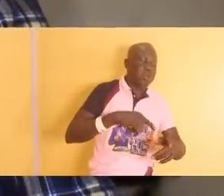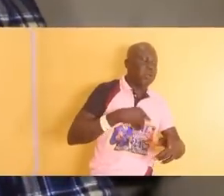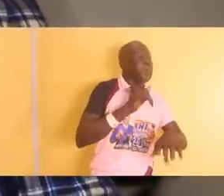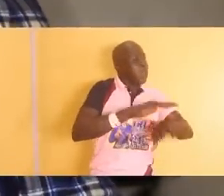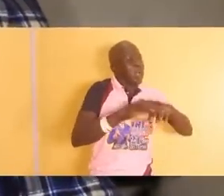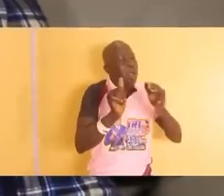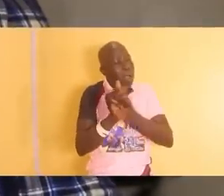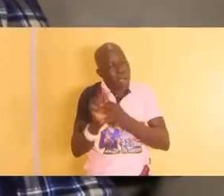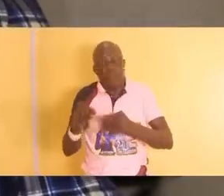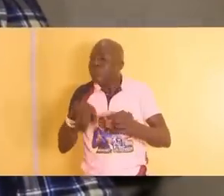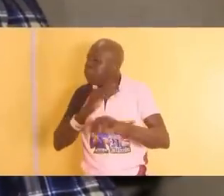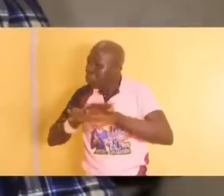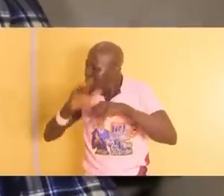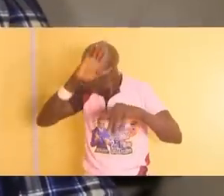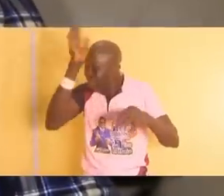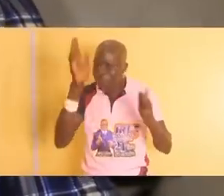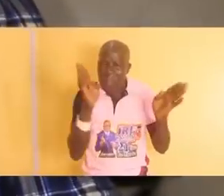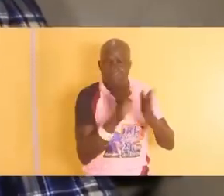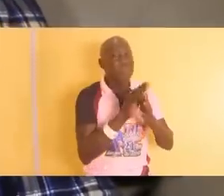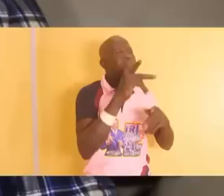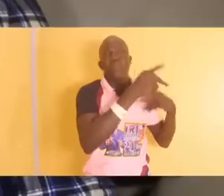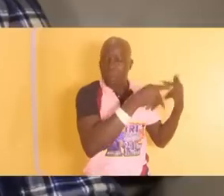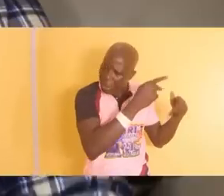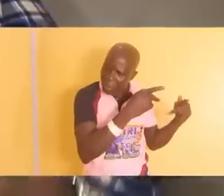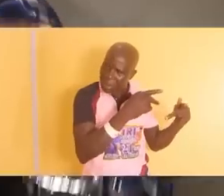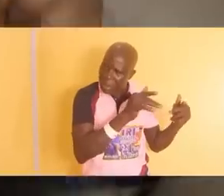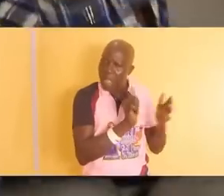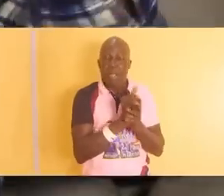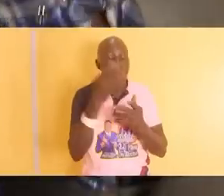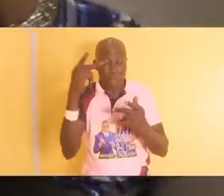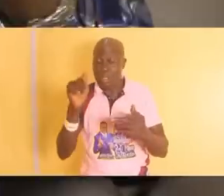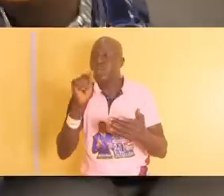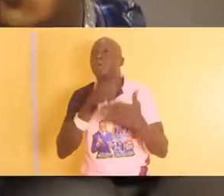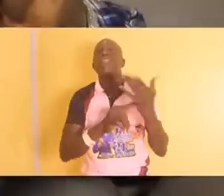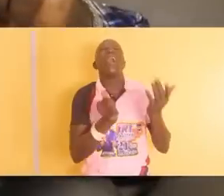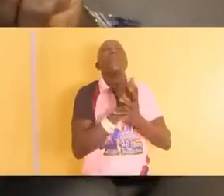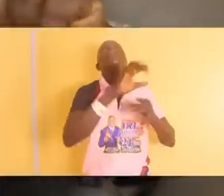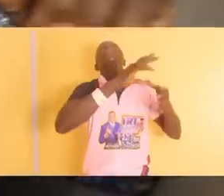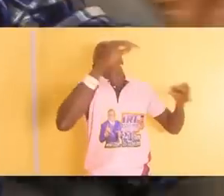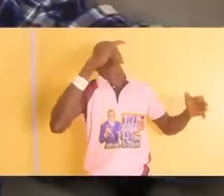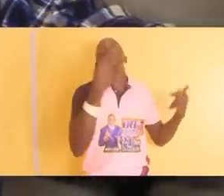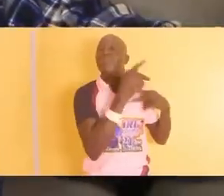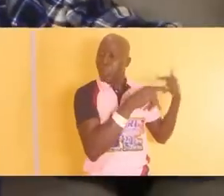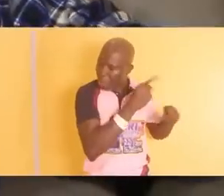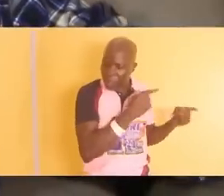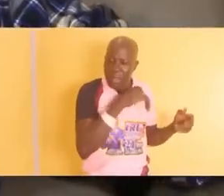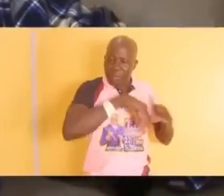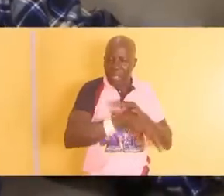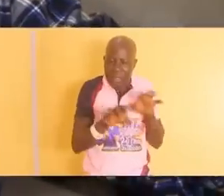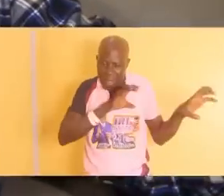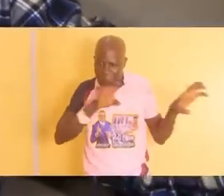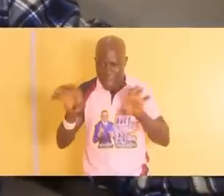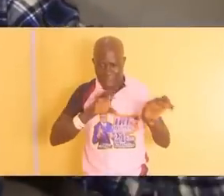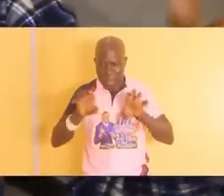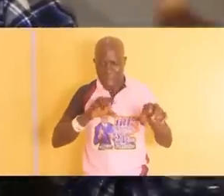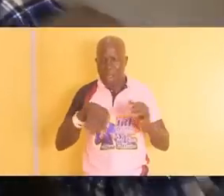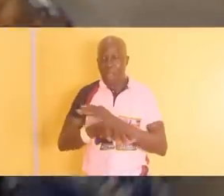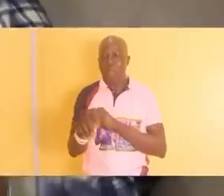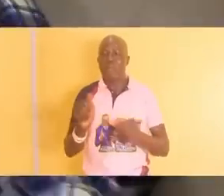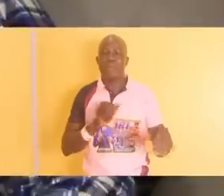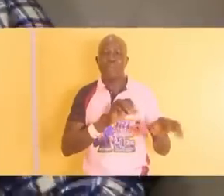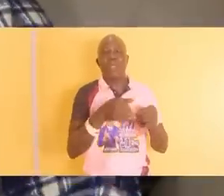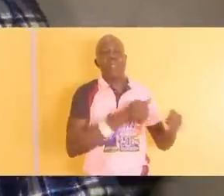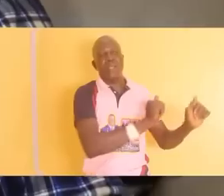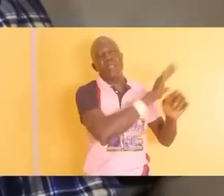Lagos. And you don't have a encounter with the prophet to see what they call the spirits of the prophet and acts of the